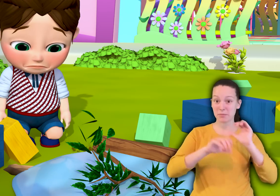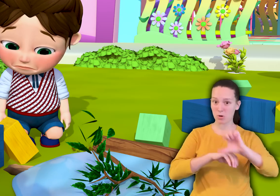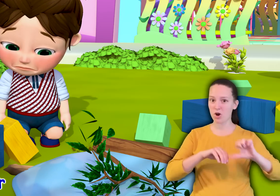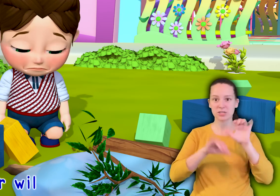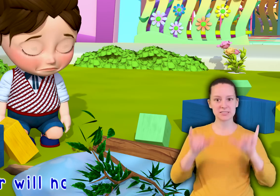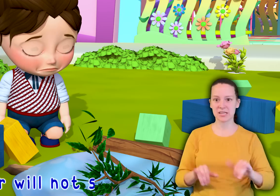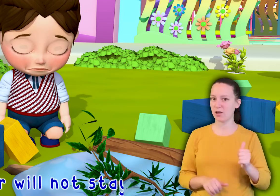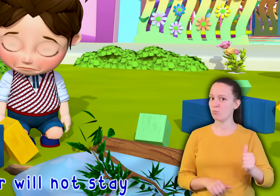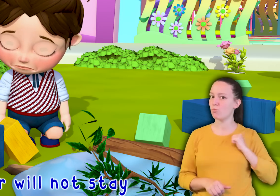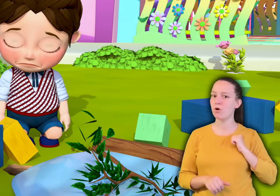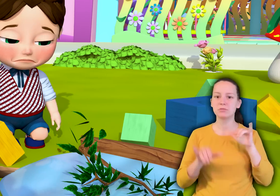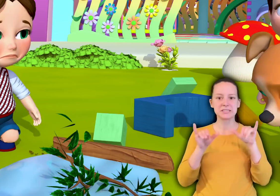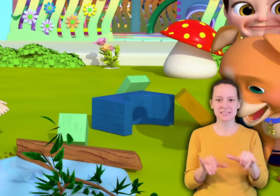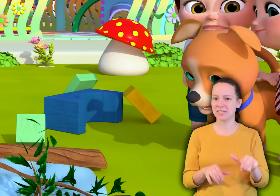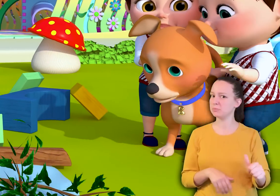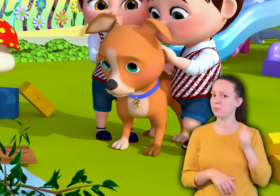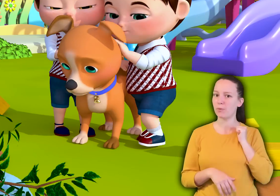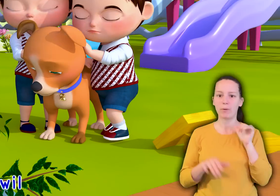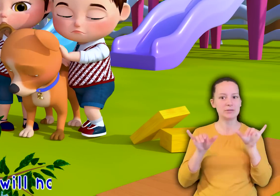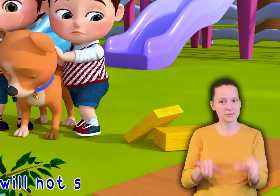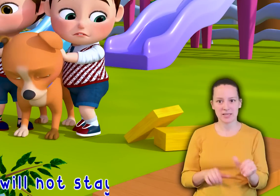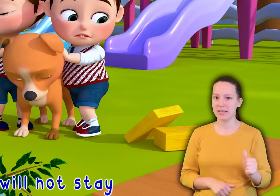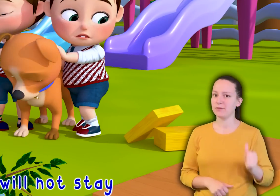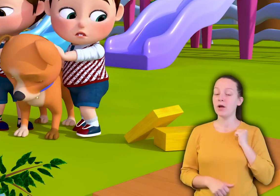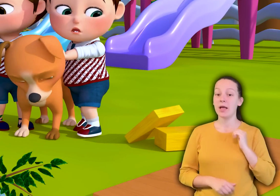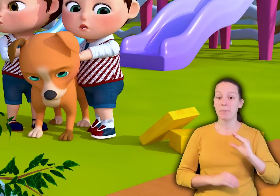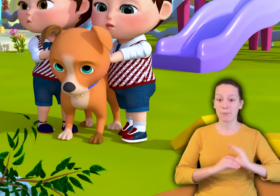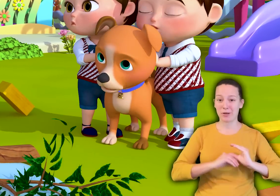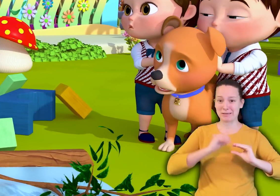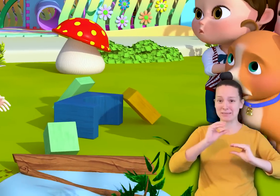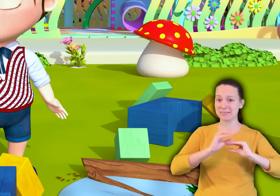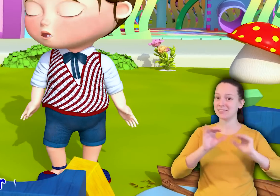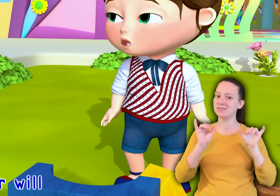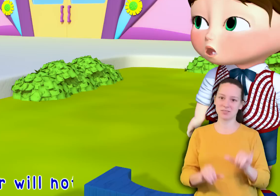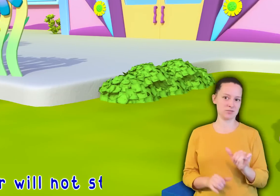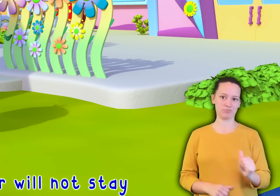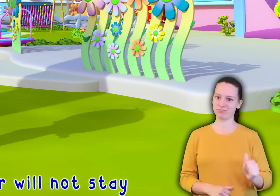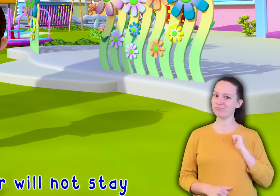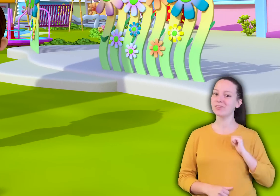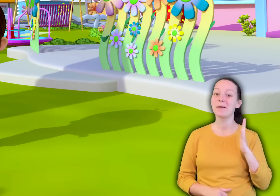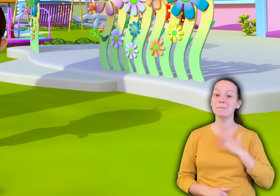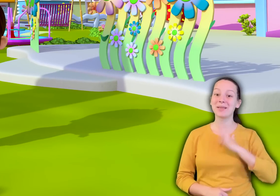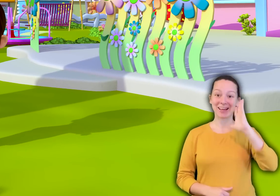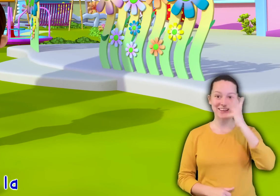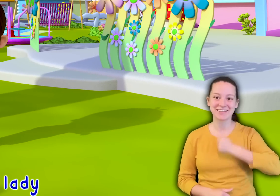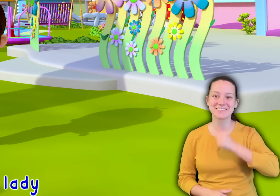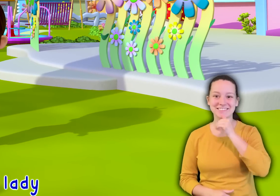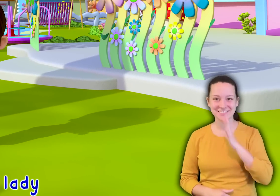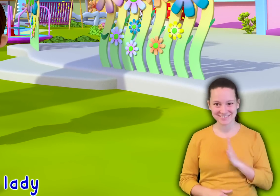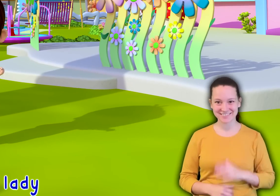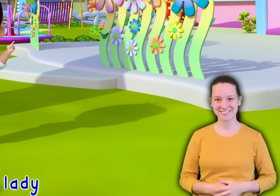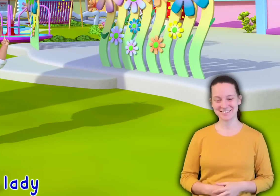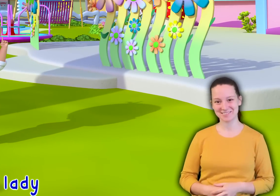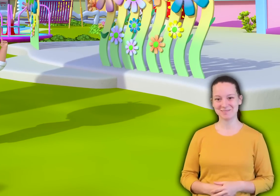bricks and morar will not stay will not stay will not stay bricks and mortar will not stay my